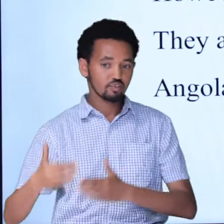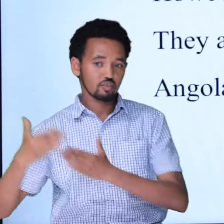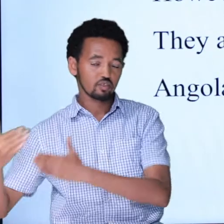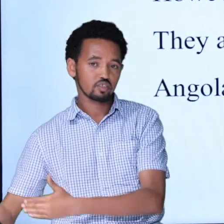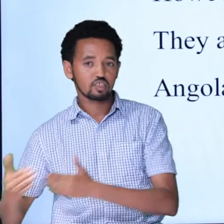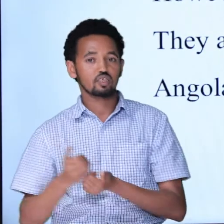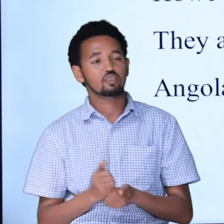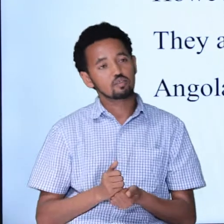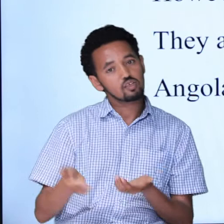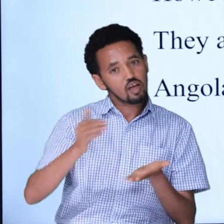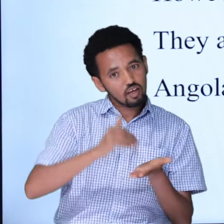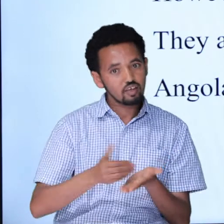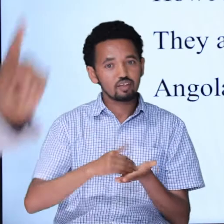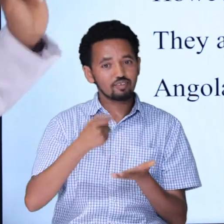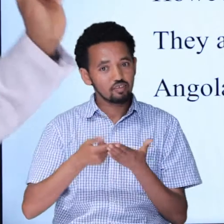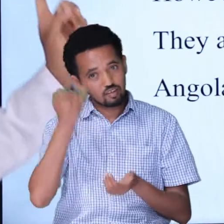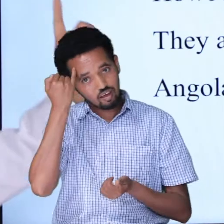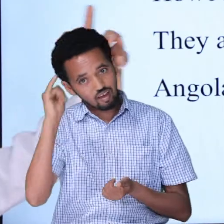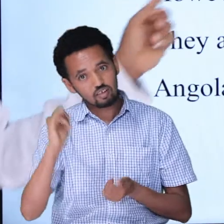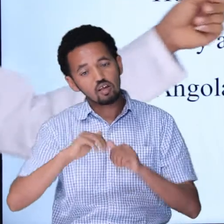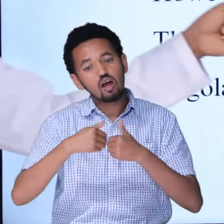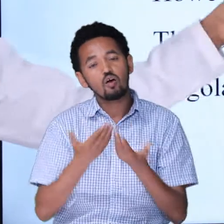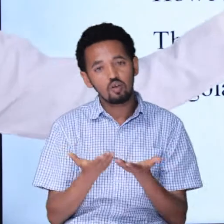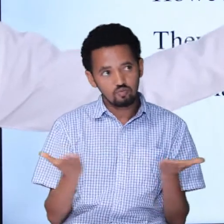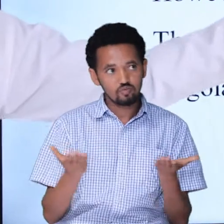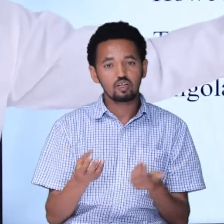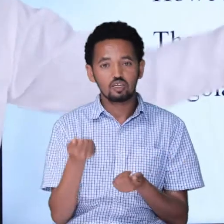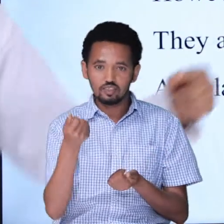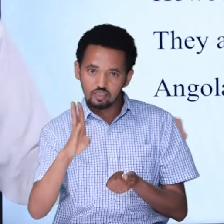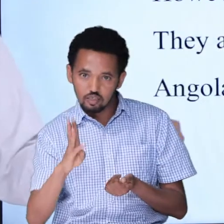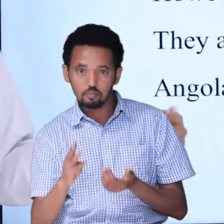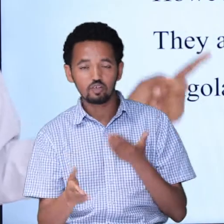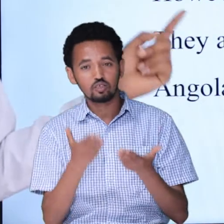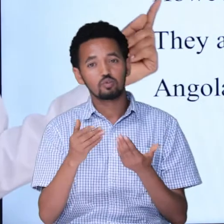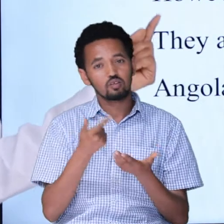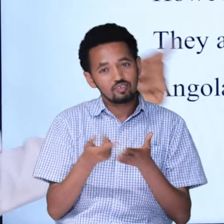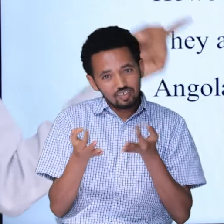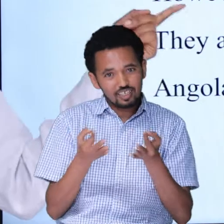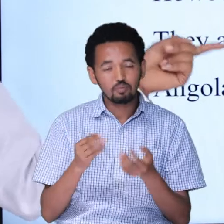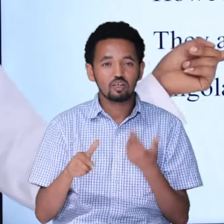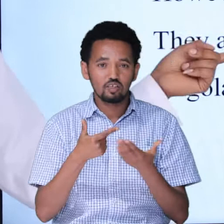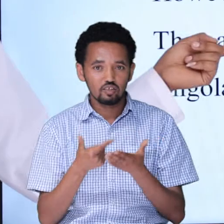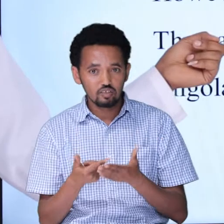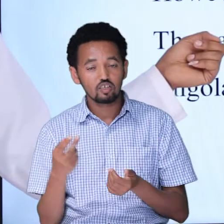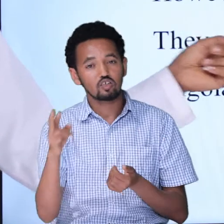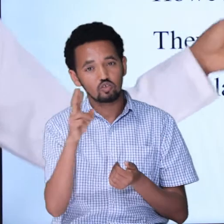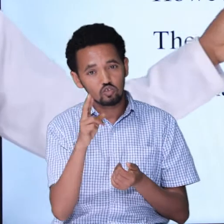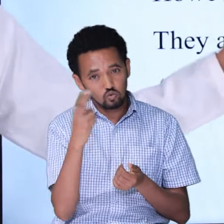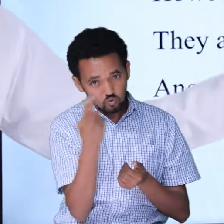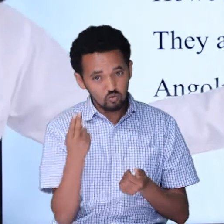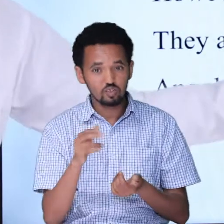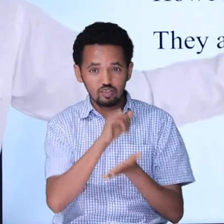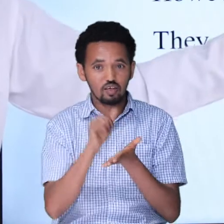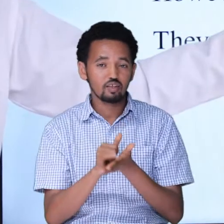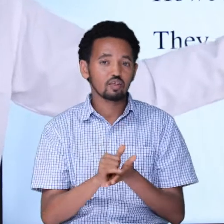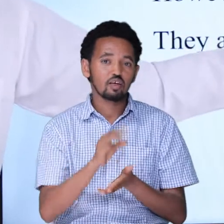other scholars against this idea. However, some scholars do not accept this explanation. They argue that it